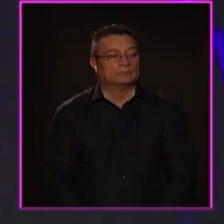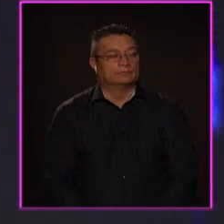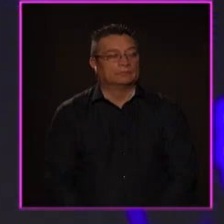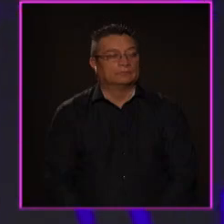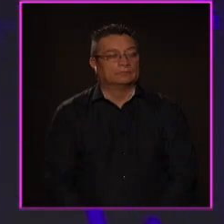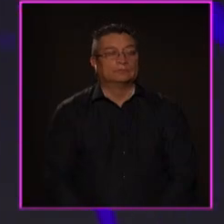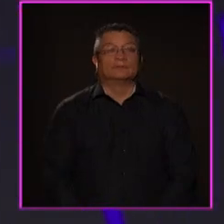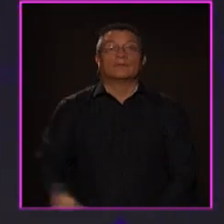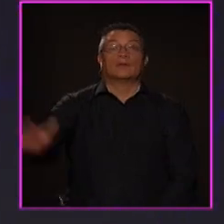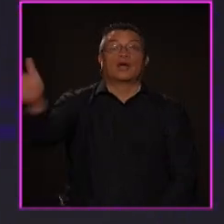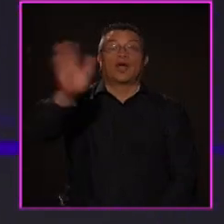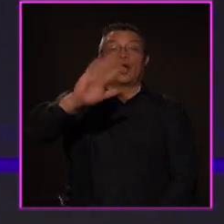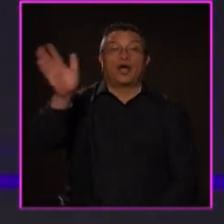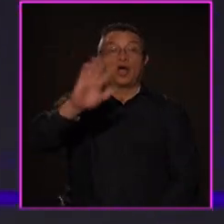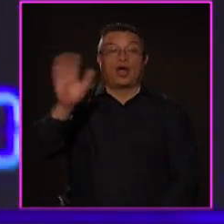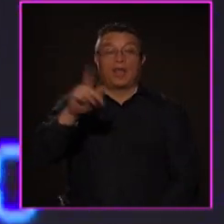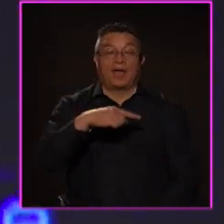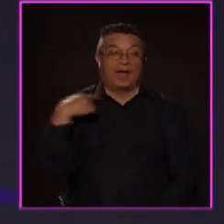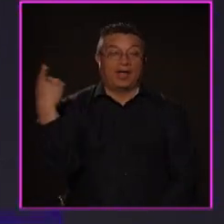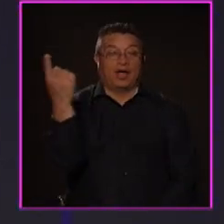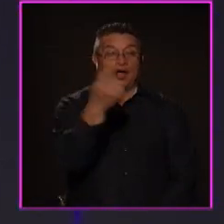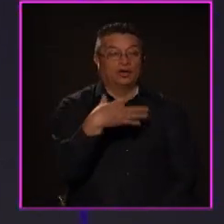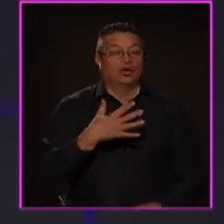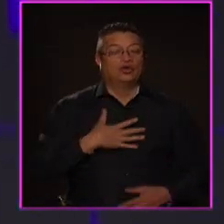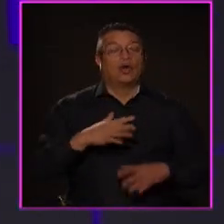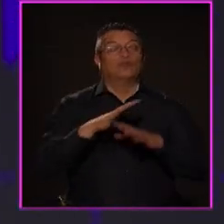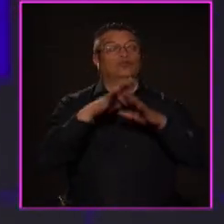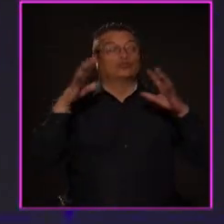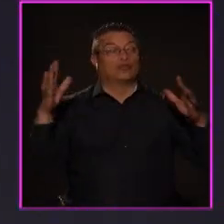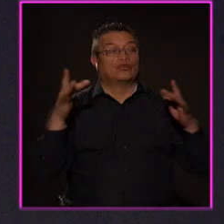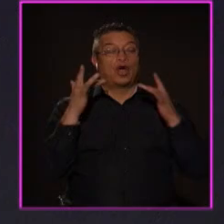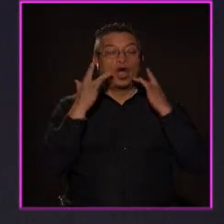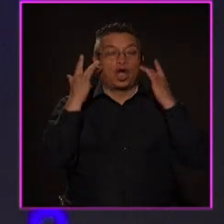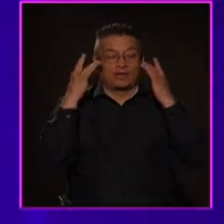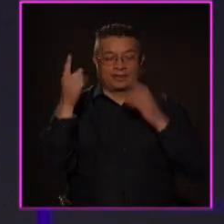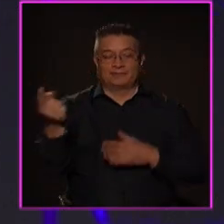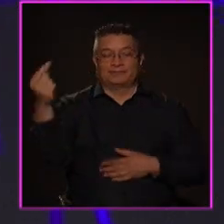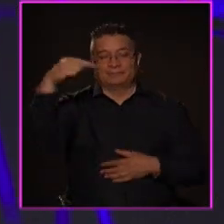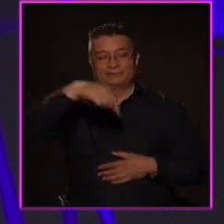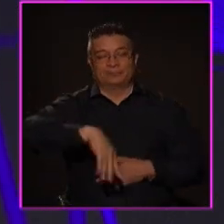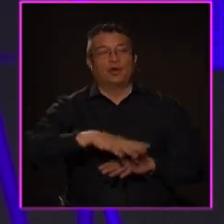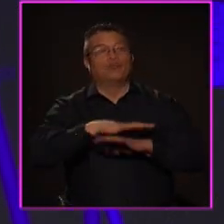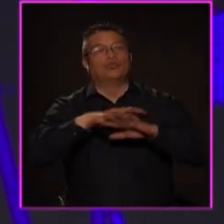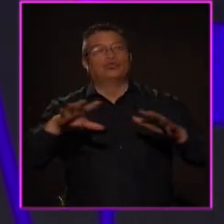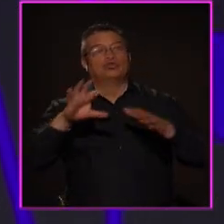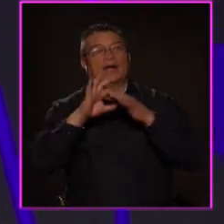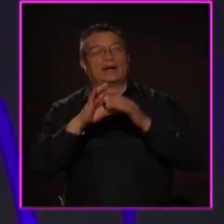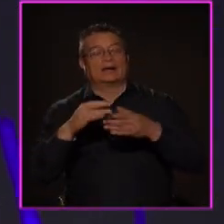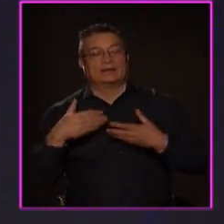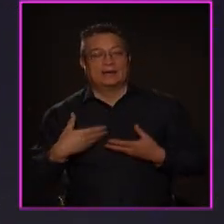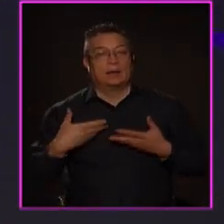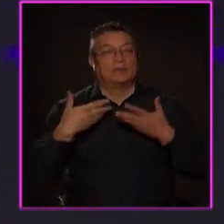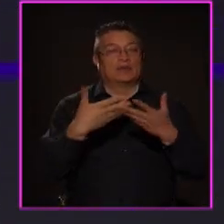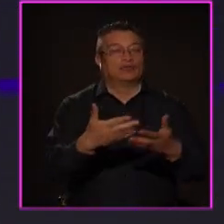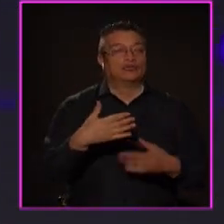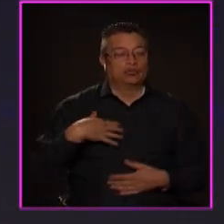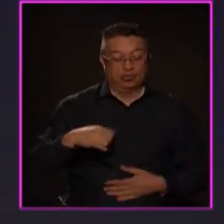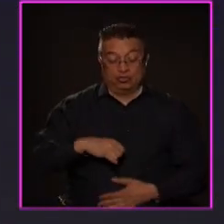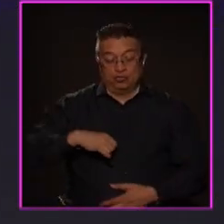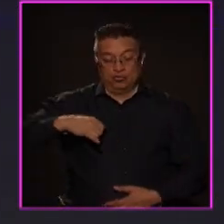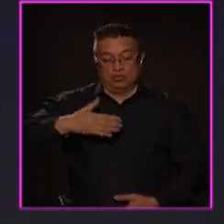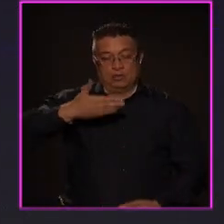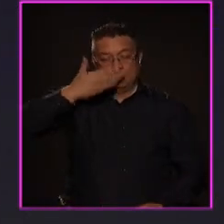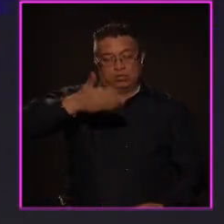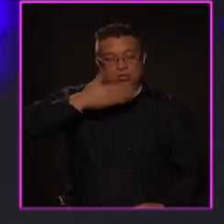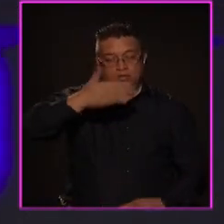Hi, everyone. I'm so happy to be here. Thank you very much for the invitation. It's an honor to speak at the Congreso Futuro. I